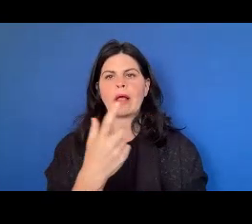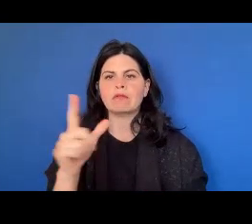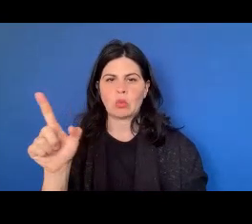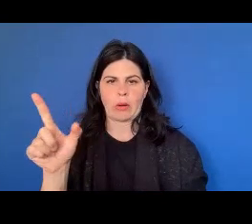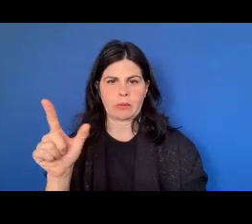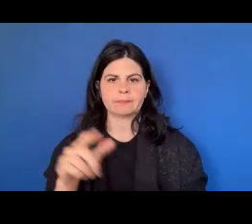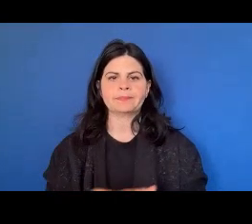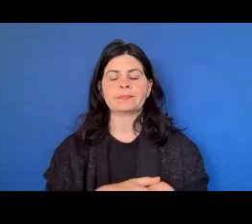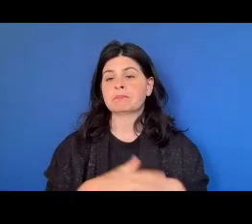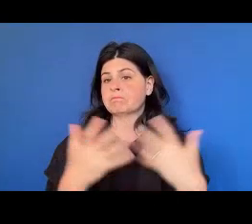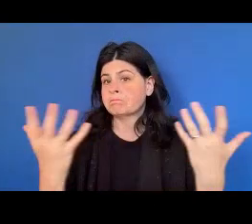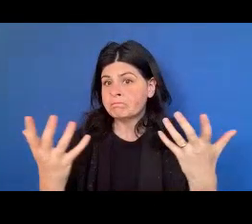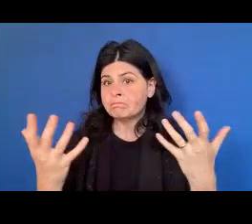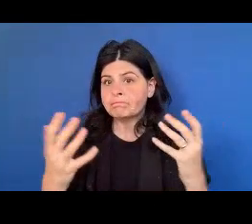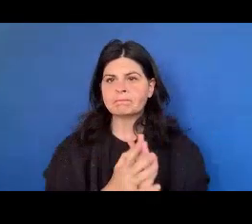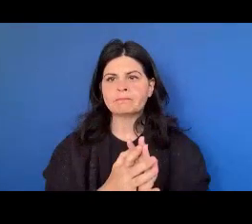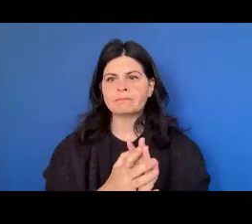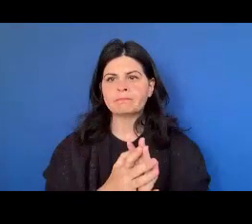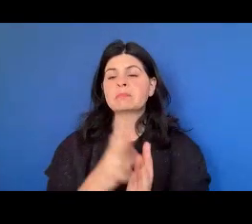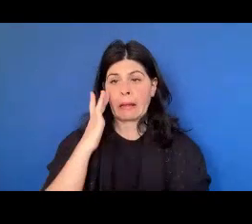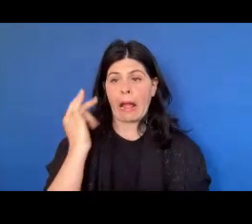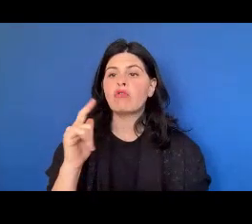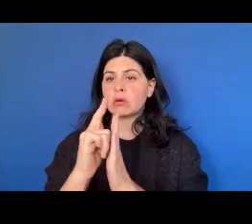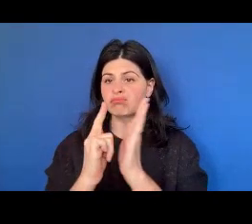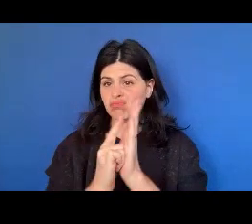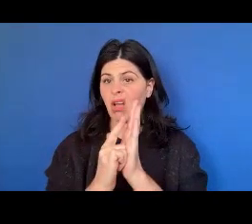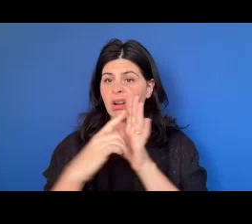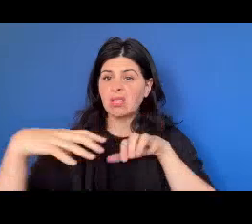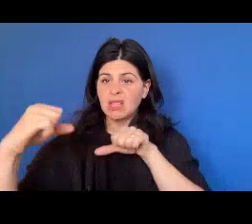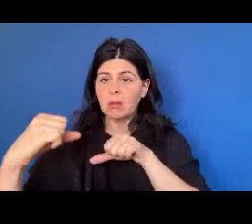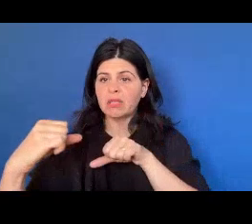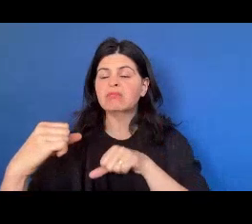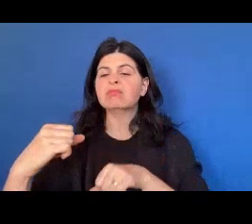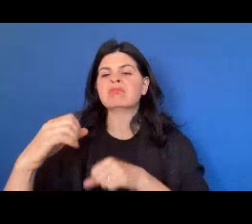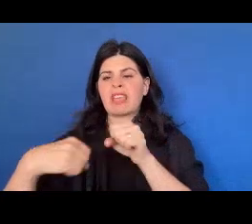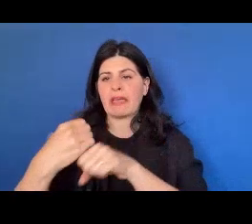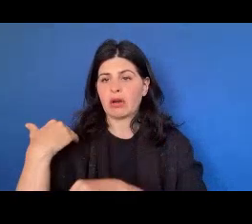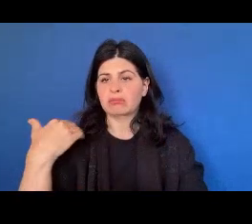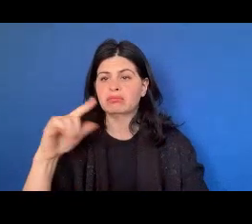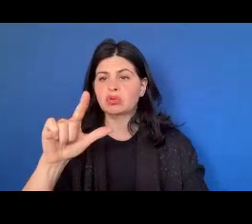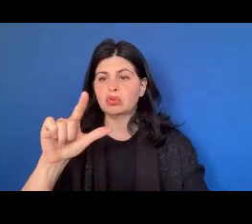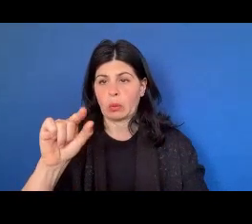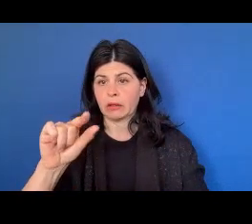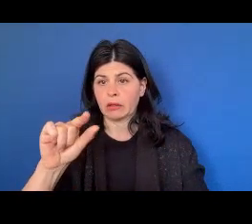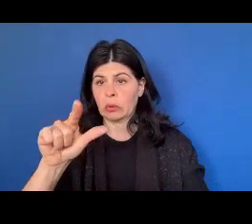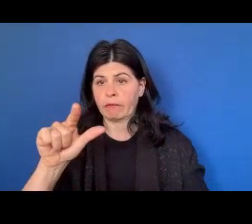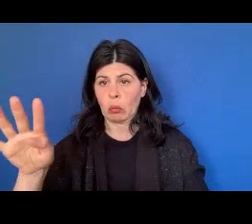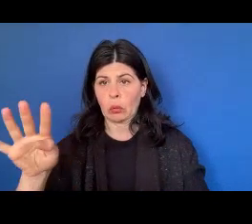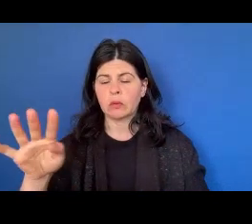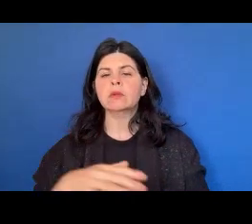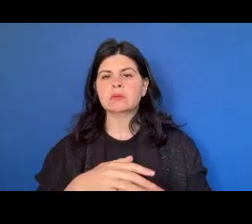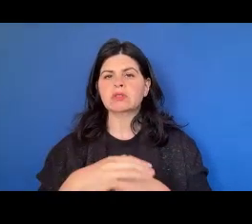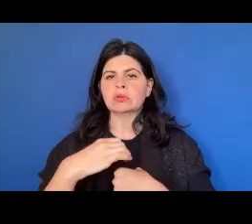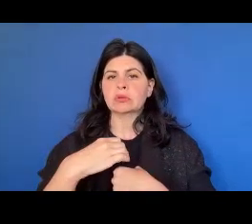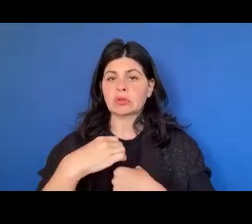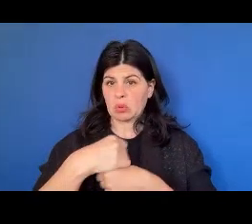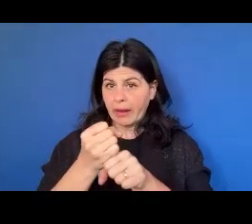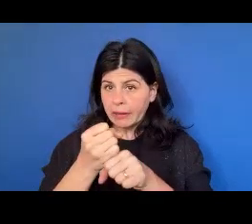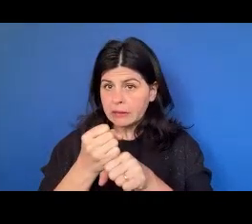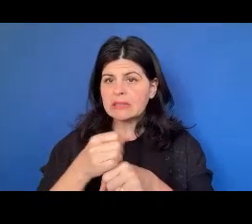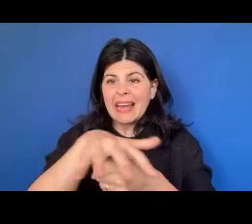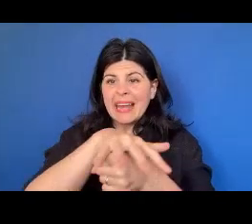SB 1221 is a California law adopted in 2024, which creates a neighborhood decarbonization pilot